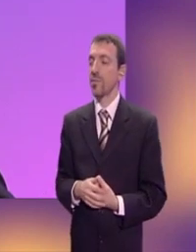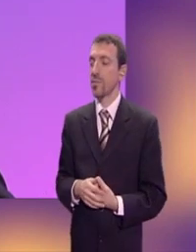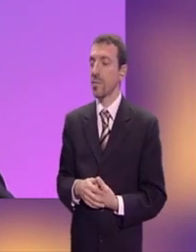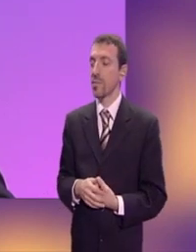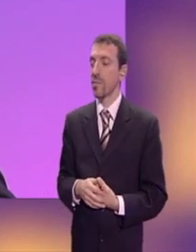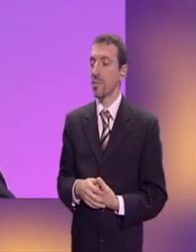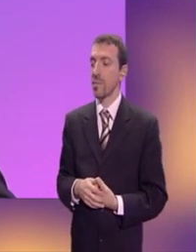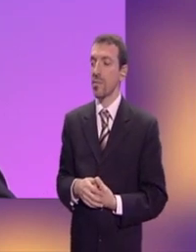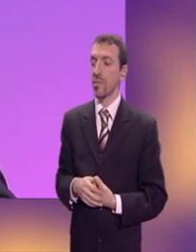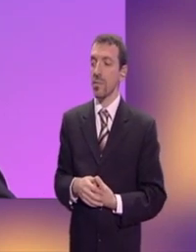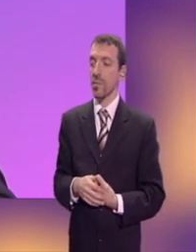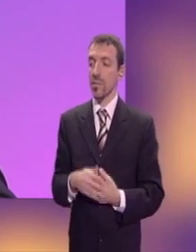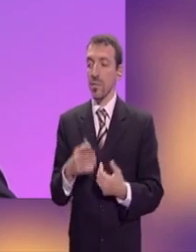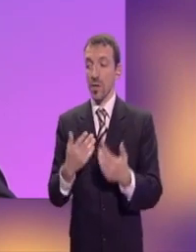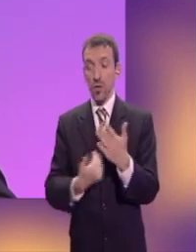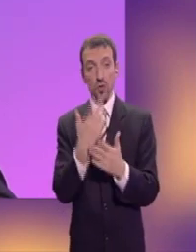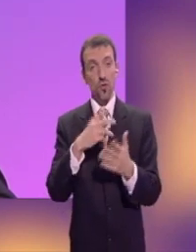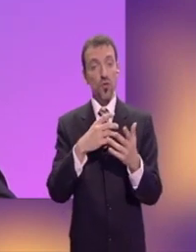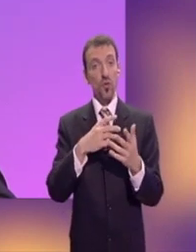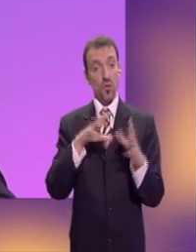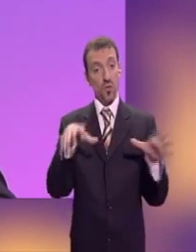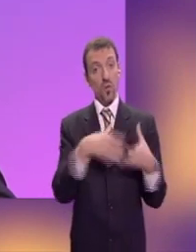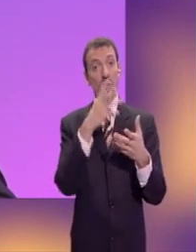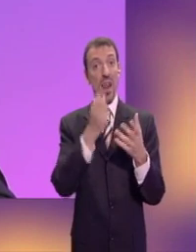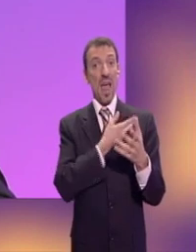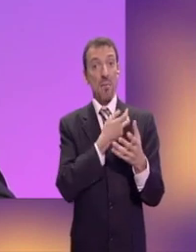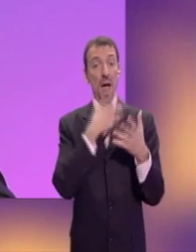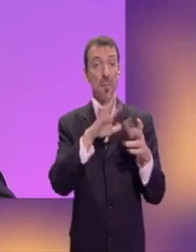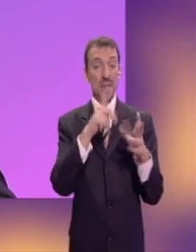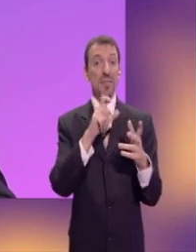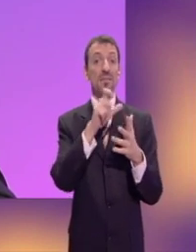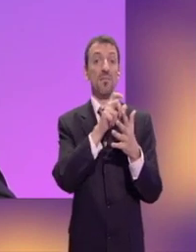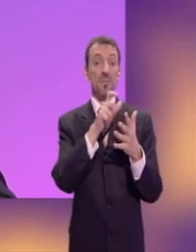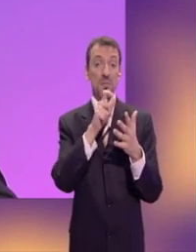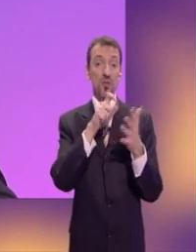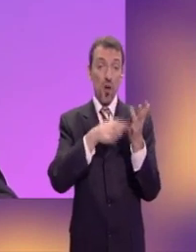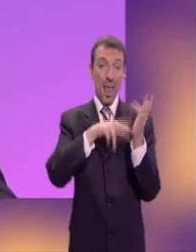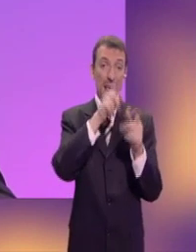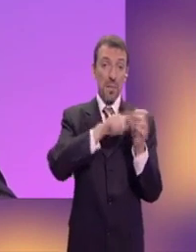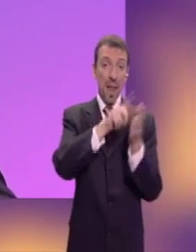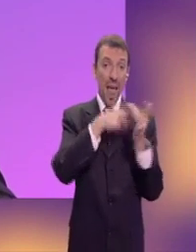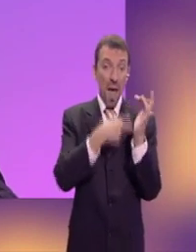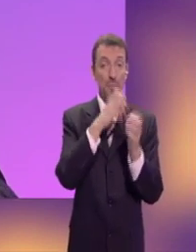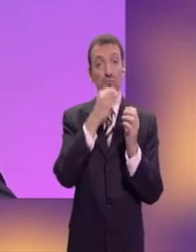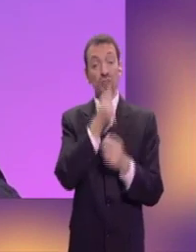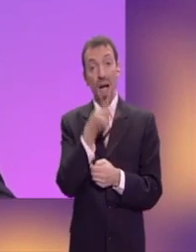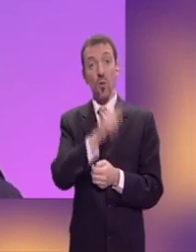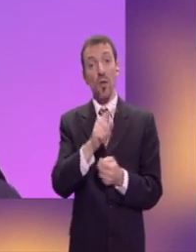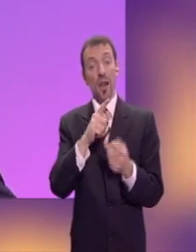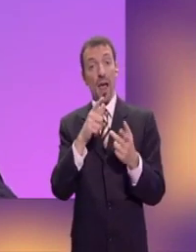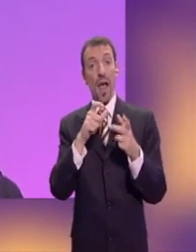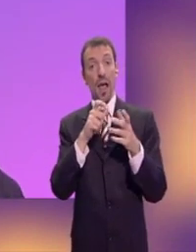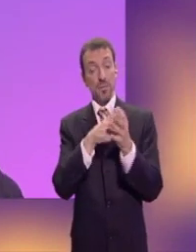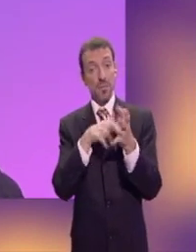New Labour was founded by three people, Blair, Brown and Mandelson. They sat down and they said to each other, we will never win unless we adopt